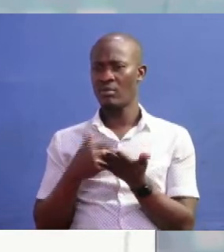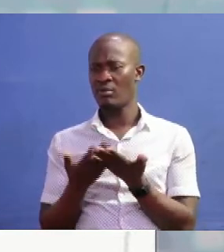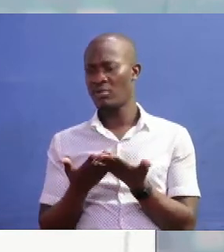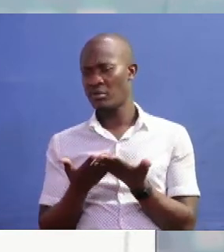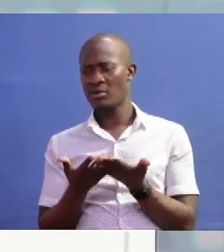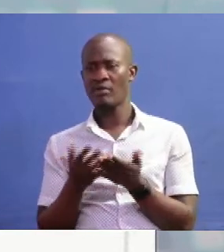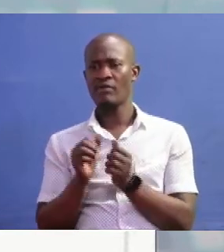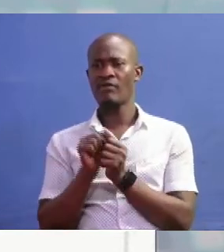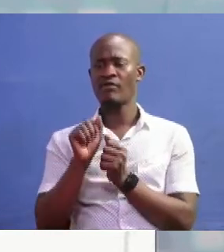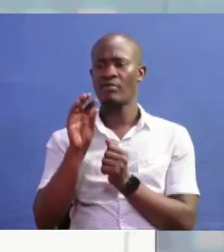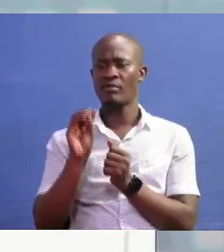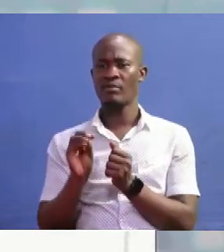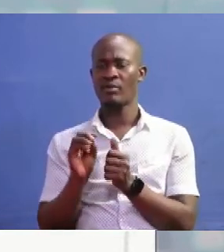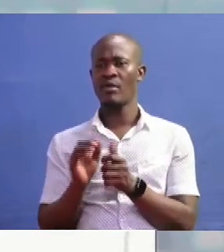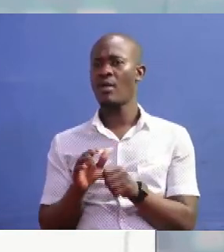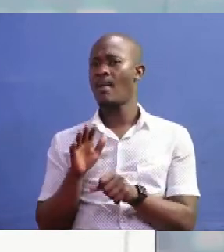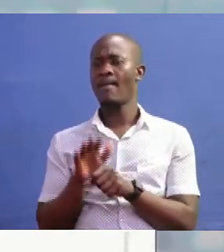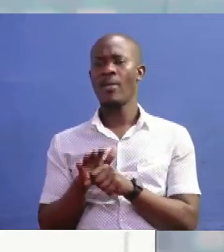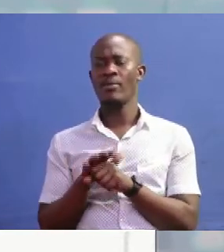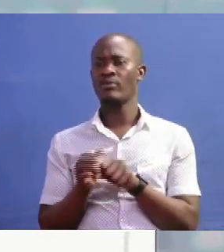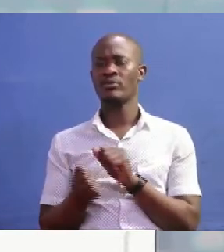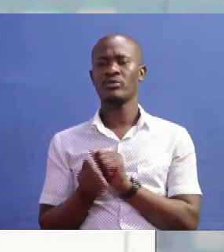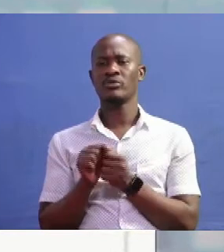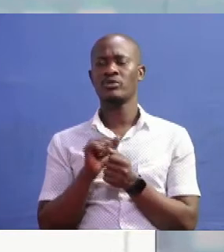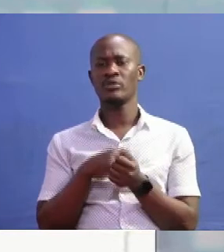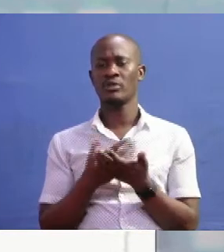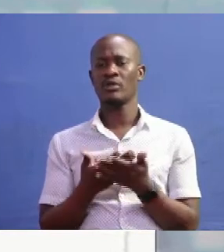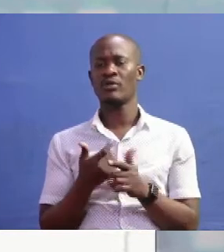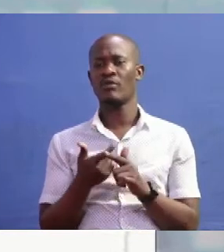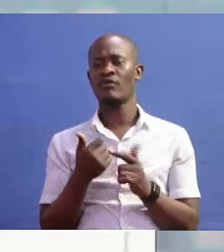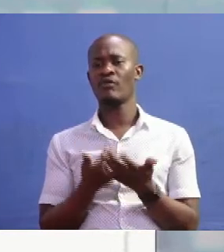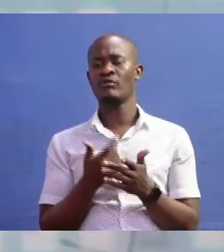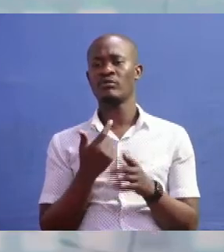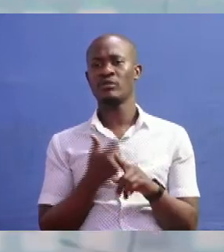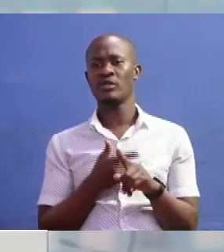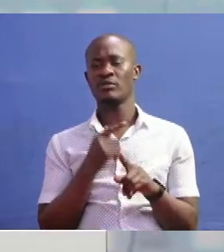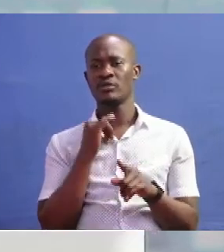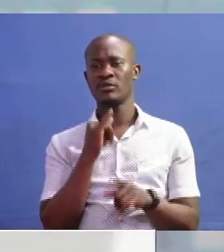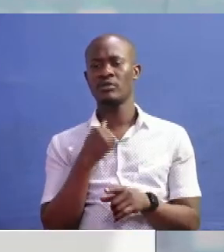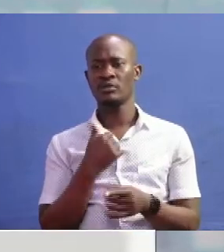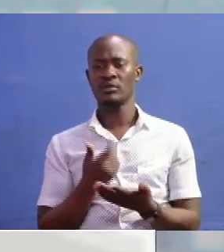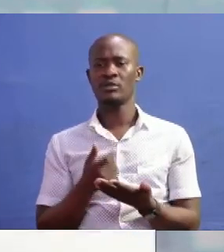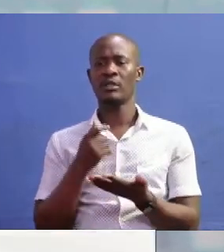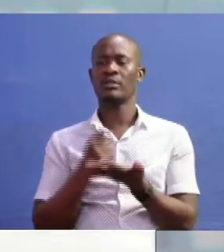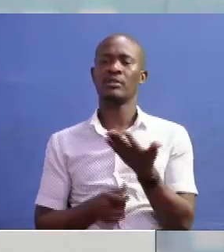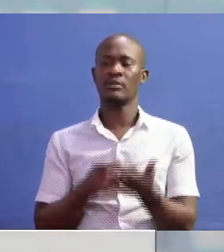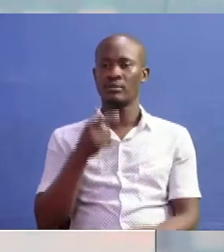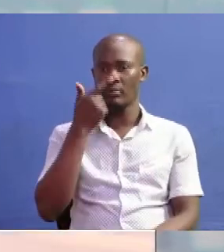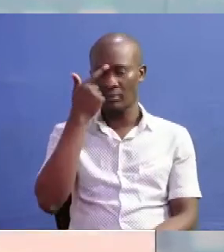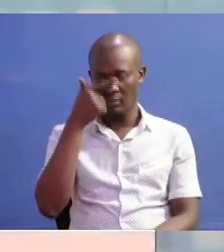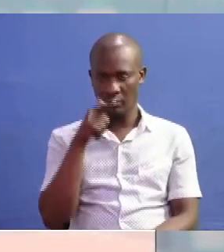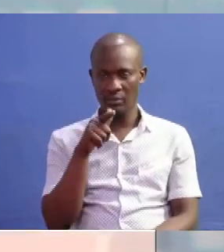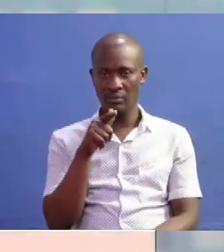15%. So the most notable change from time to time that we witness is the tax policies.